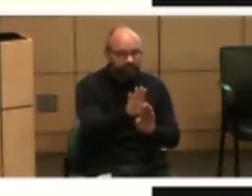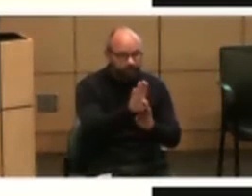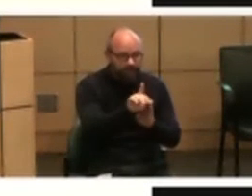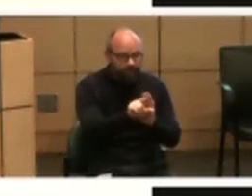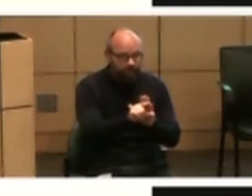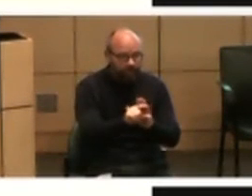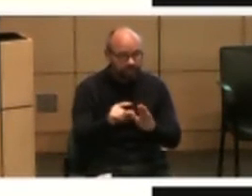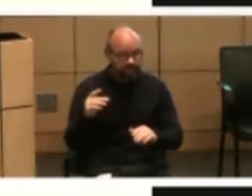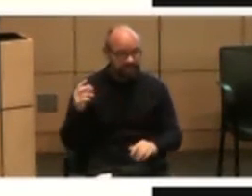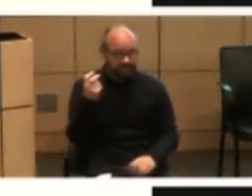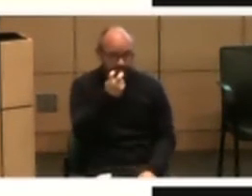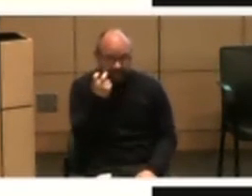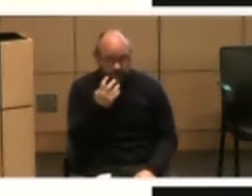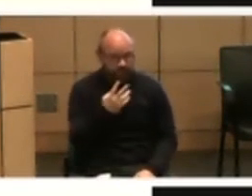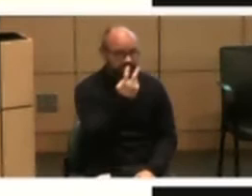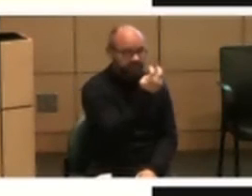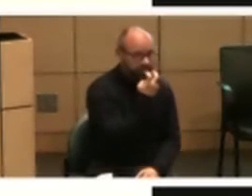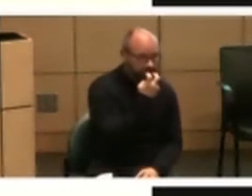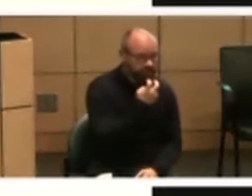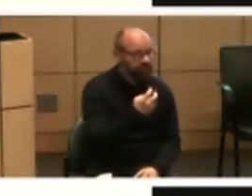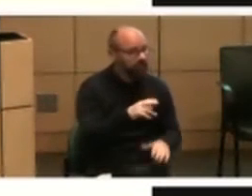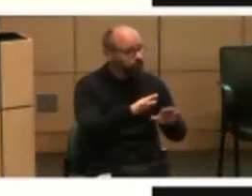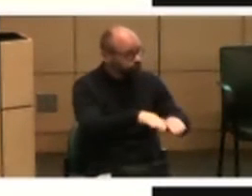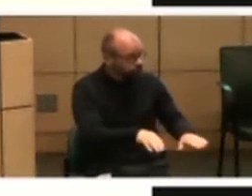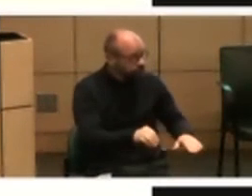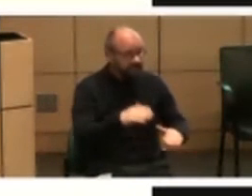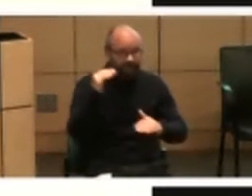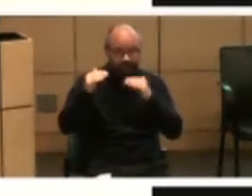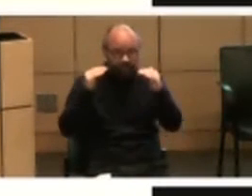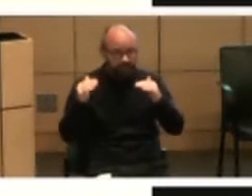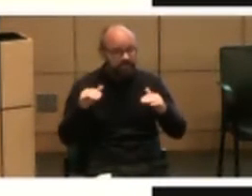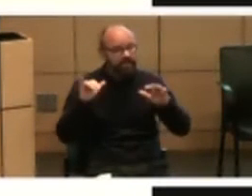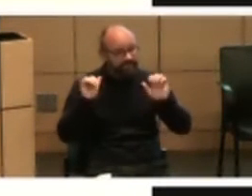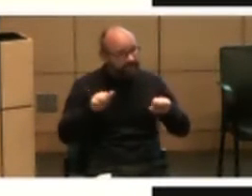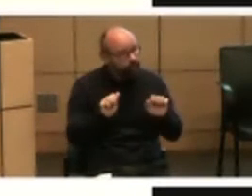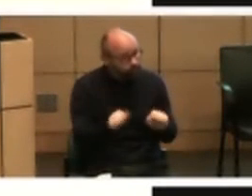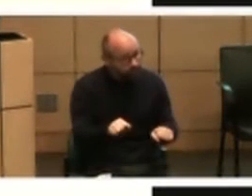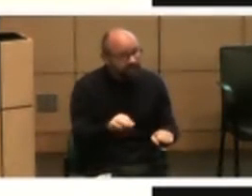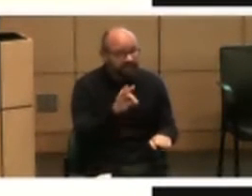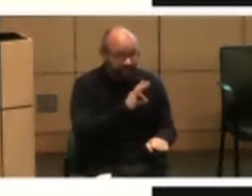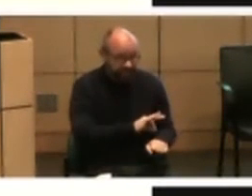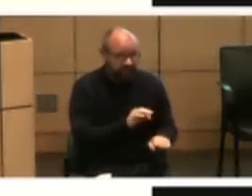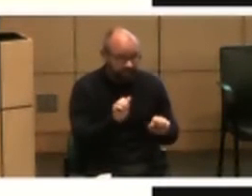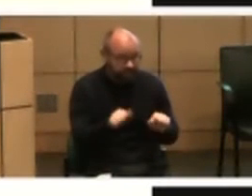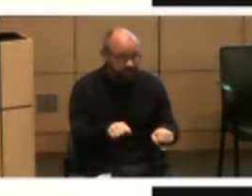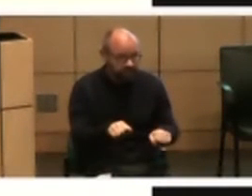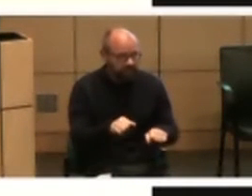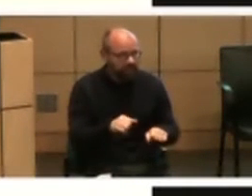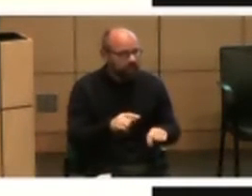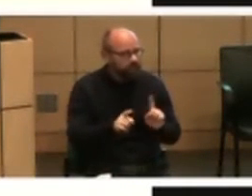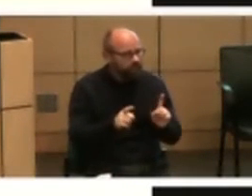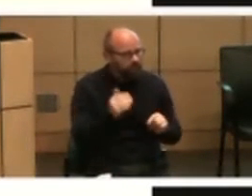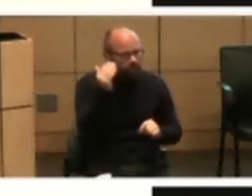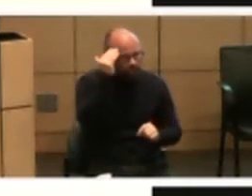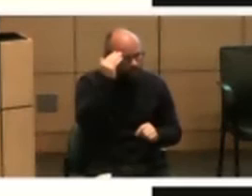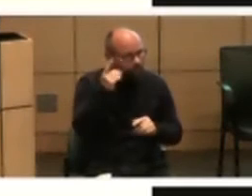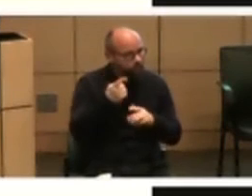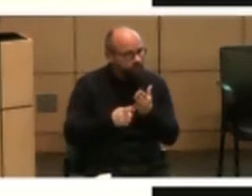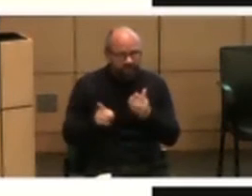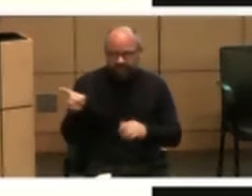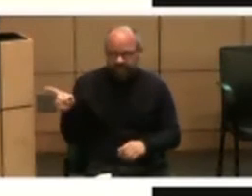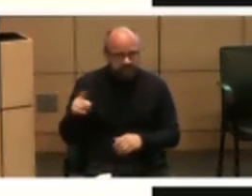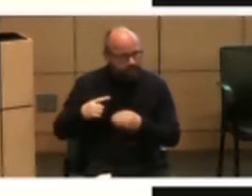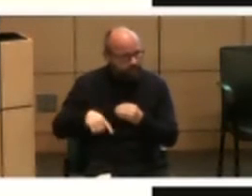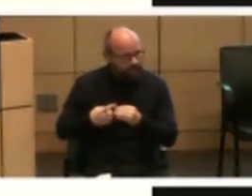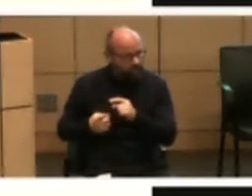it looks like for both children and adults that can confer an advantage. And it's almost like knowing what the masker's about might help you actually